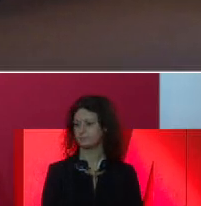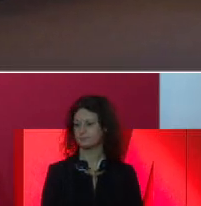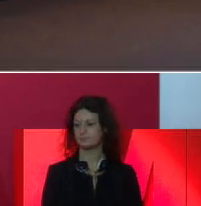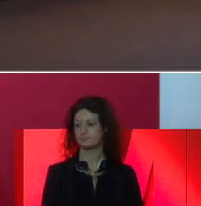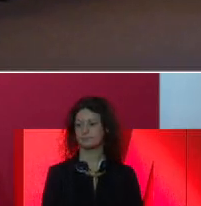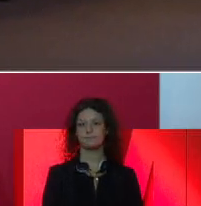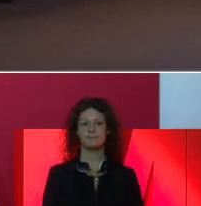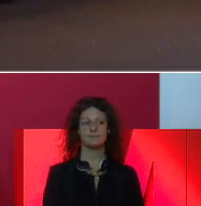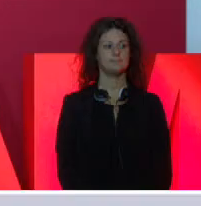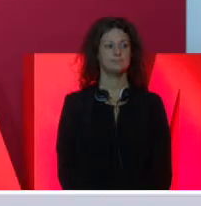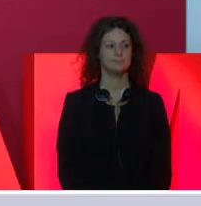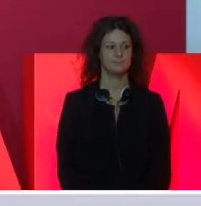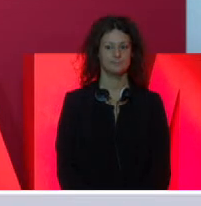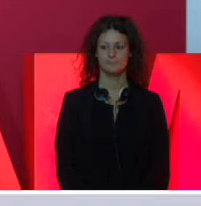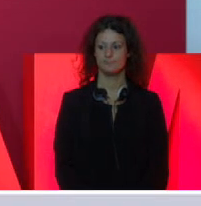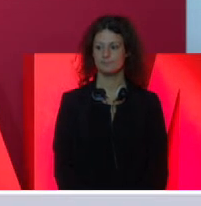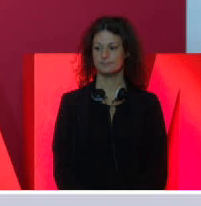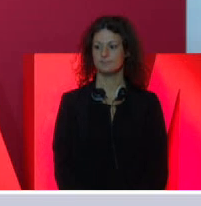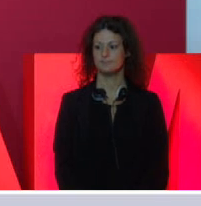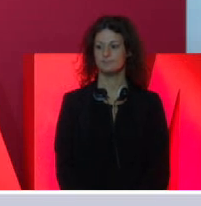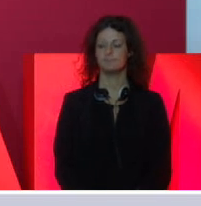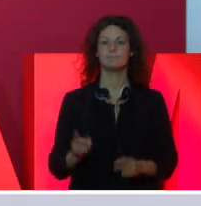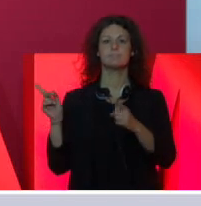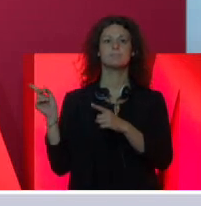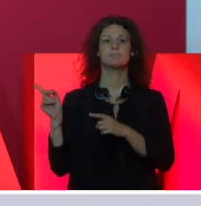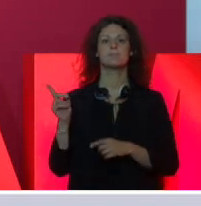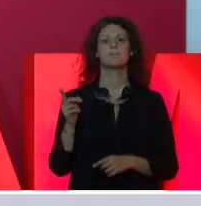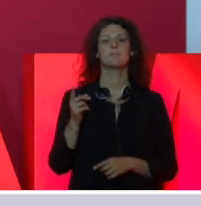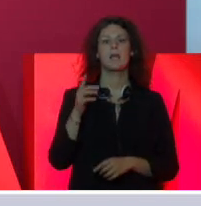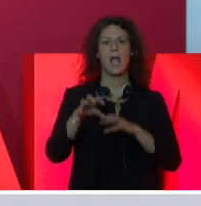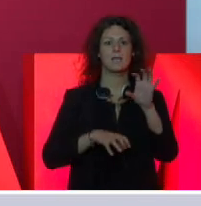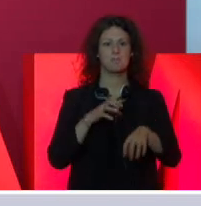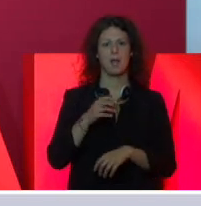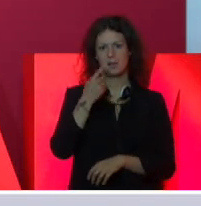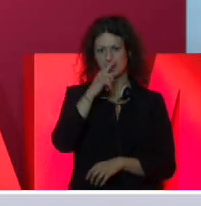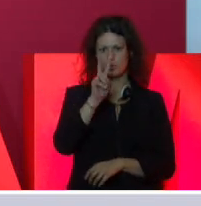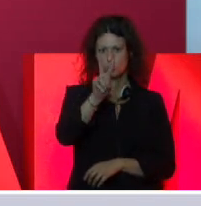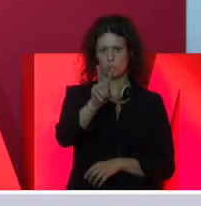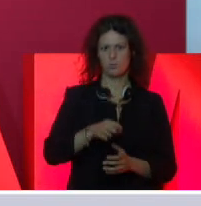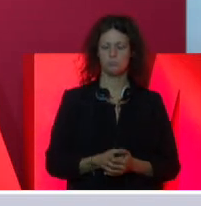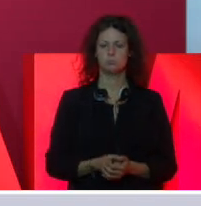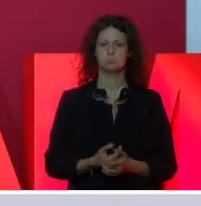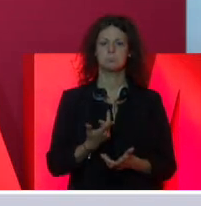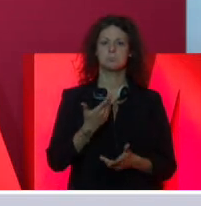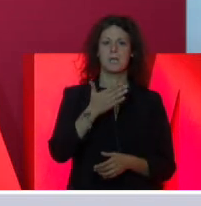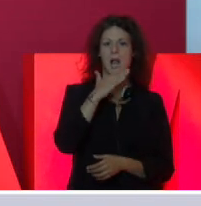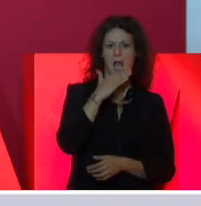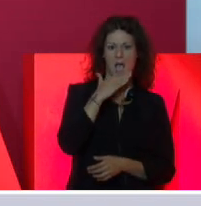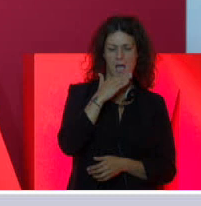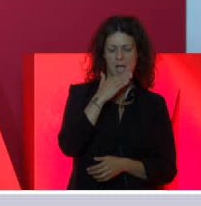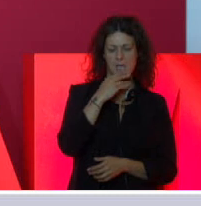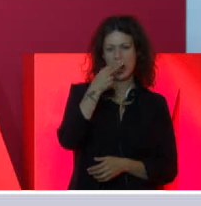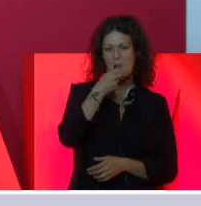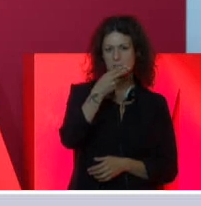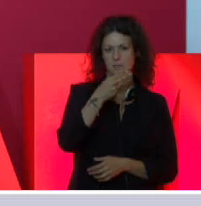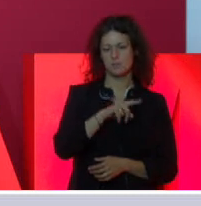Questi sono due tipi di animali. Here you can see two different types of animals. You can see a few dogs, huskies, and some